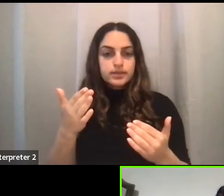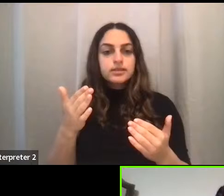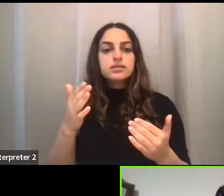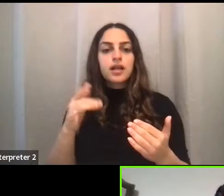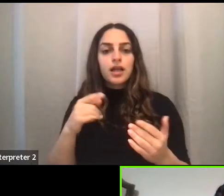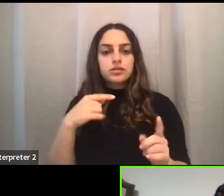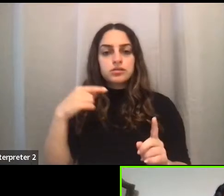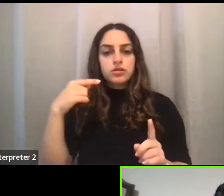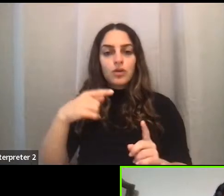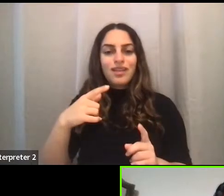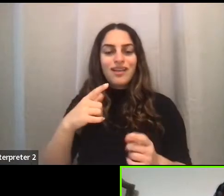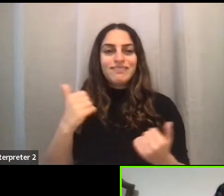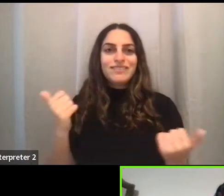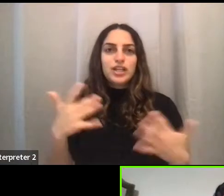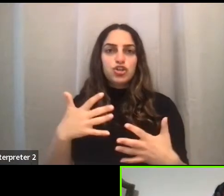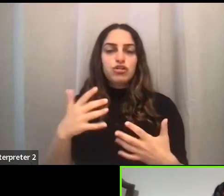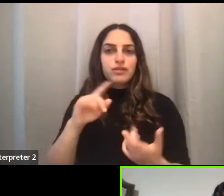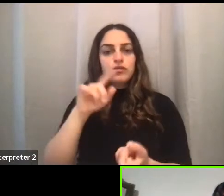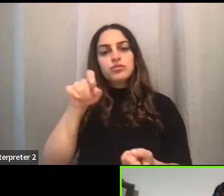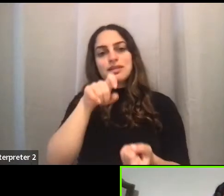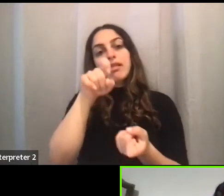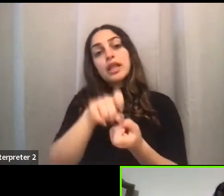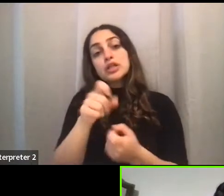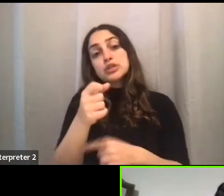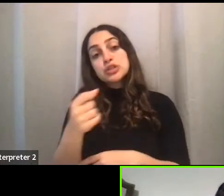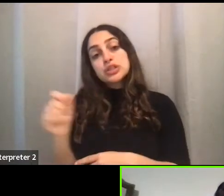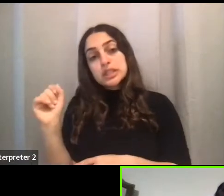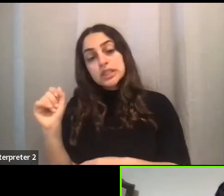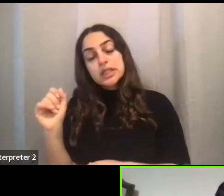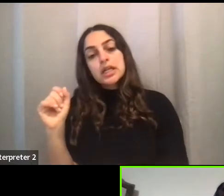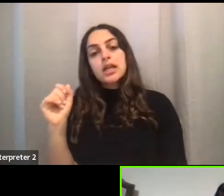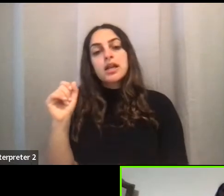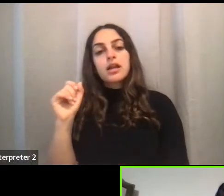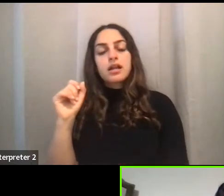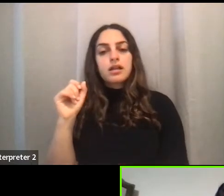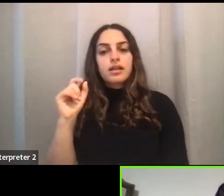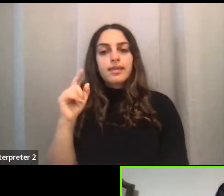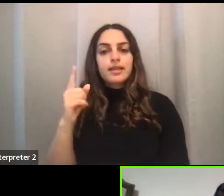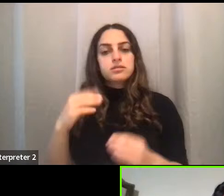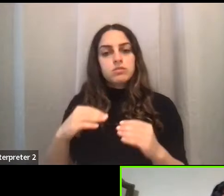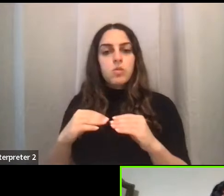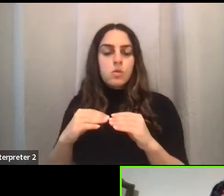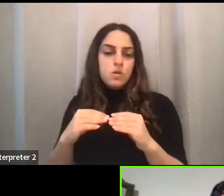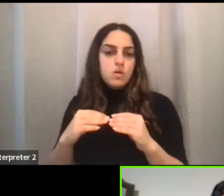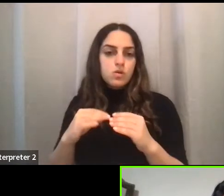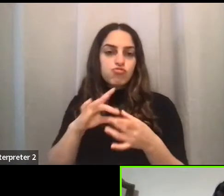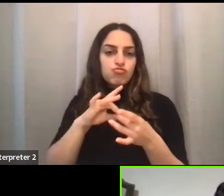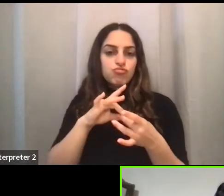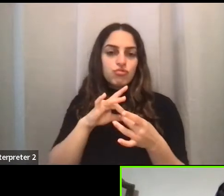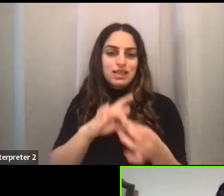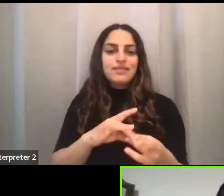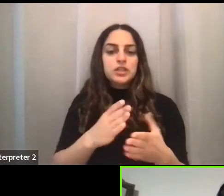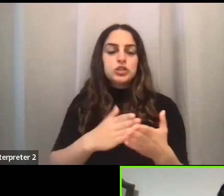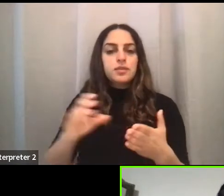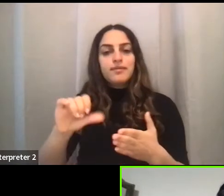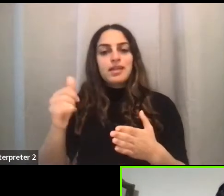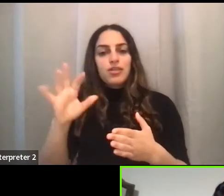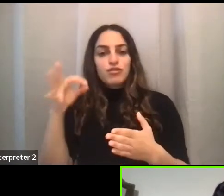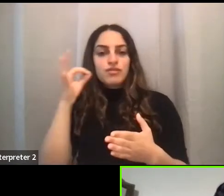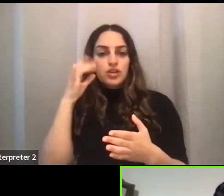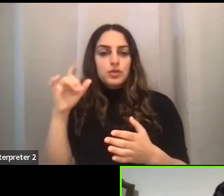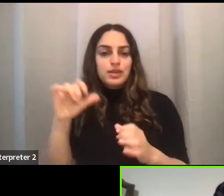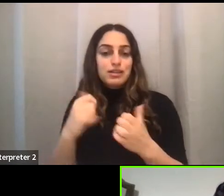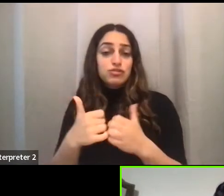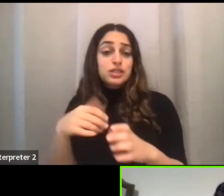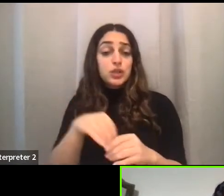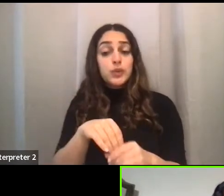fear of retaliation and um i think you know this is sort of more relevant to some of the other federal agencies including the